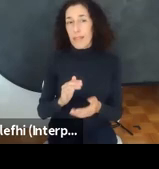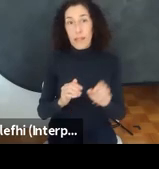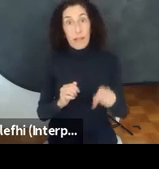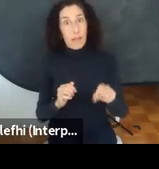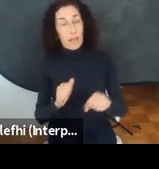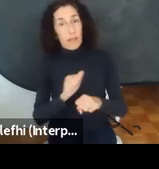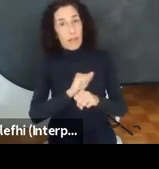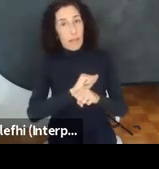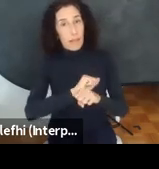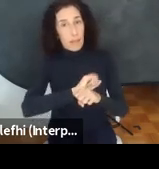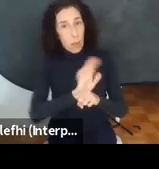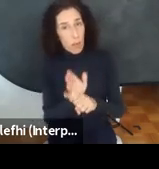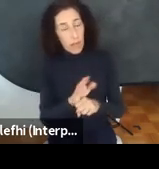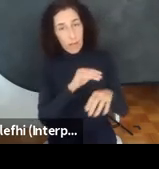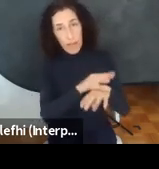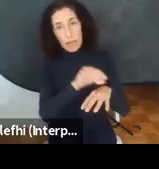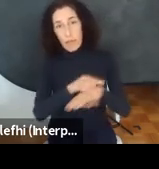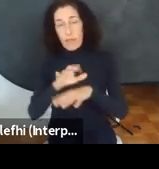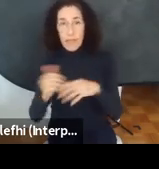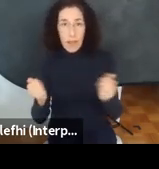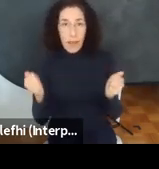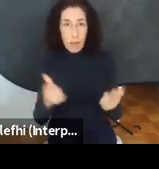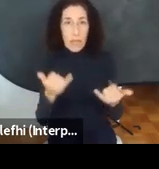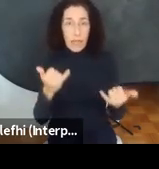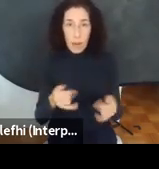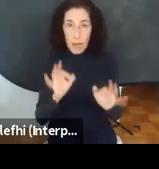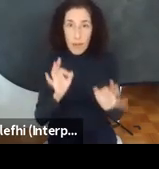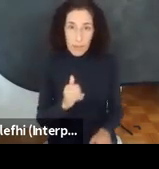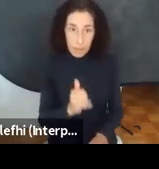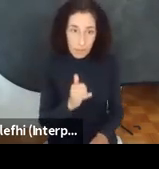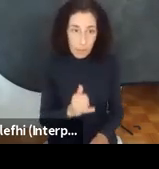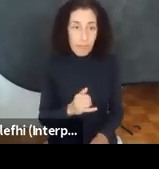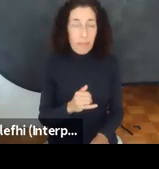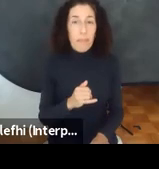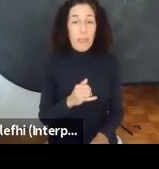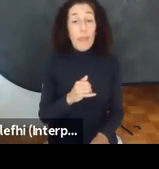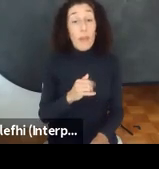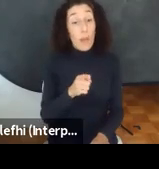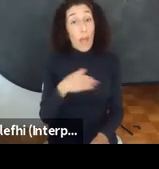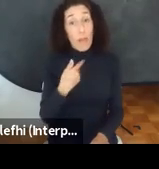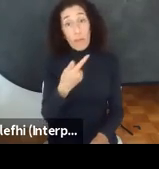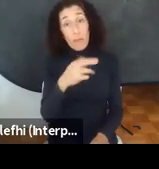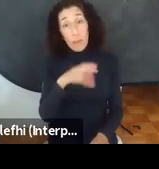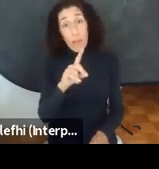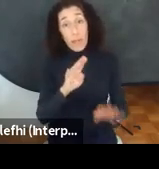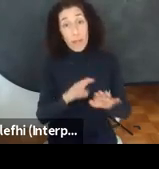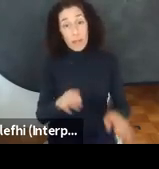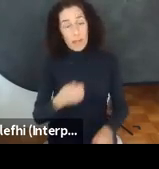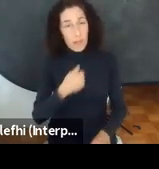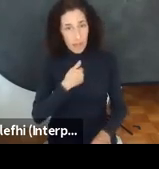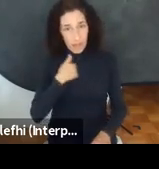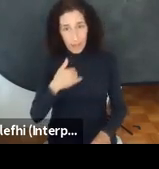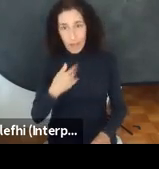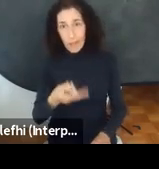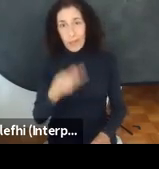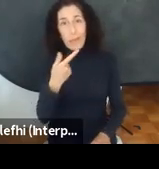really, affecting everybody. And there's a lot less, you mentioned your grandchildren. I've got two myself, and I've not been able to see